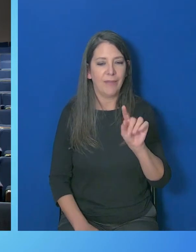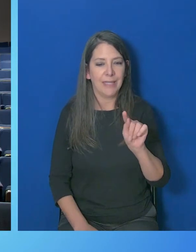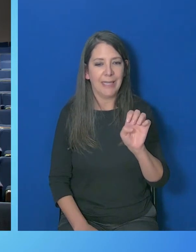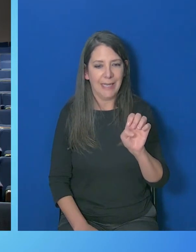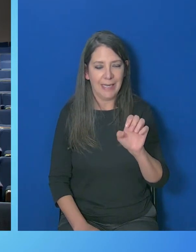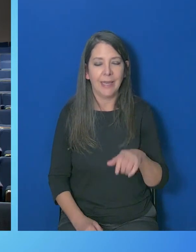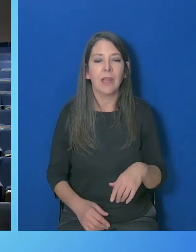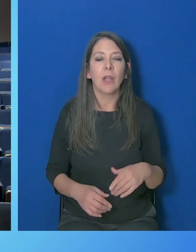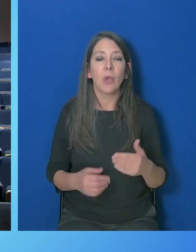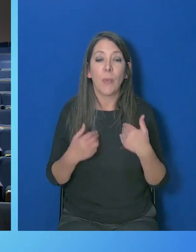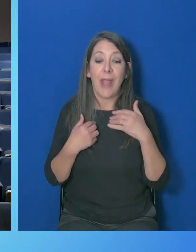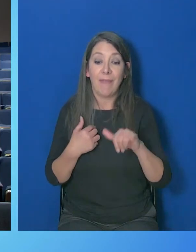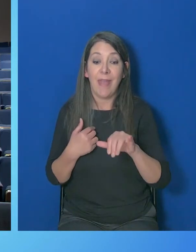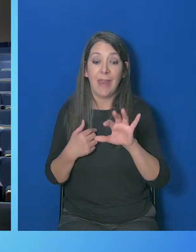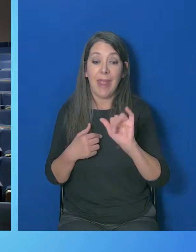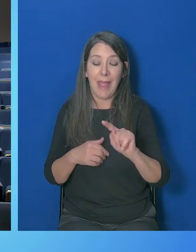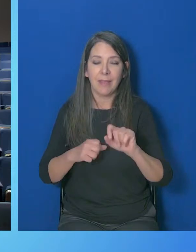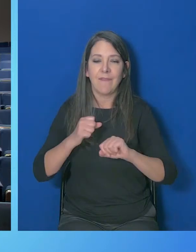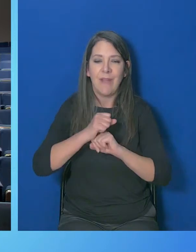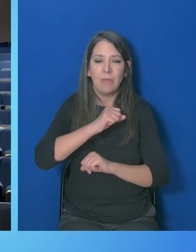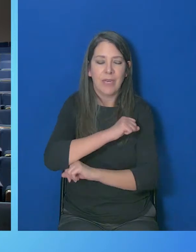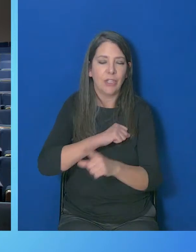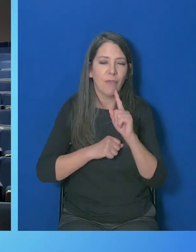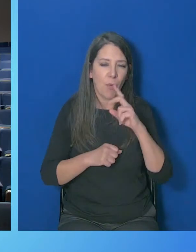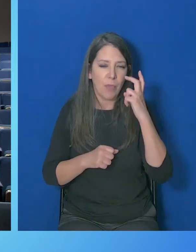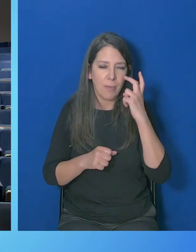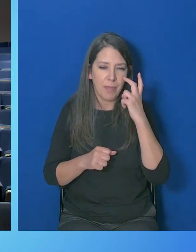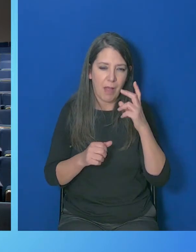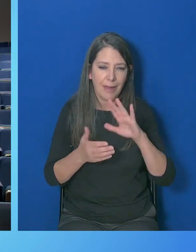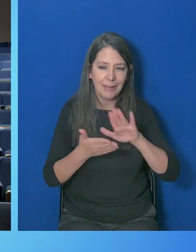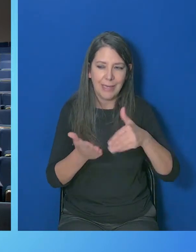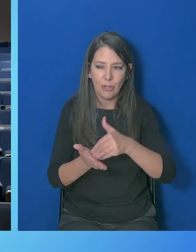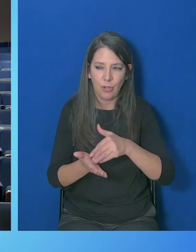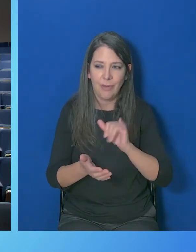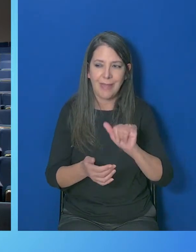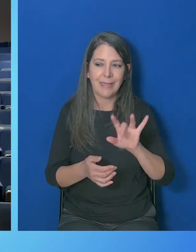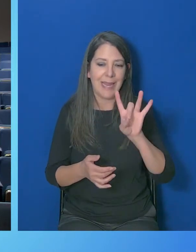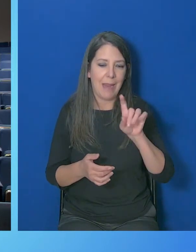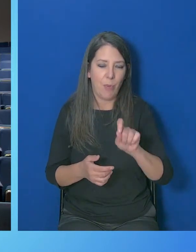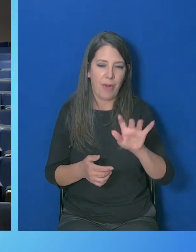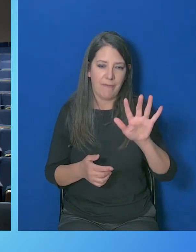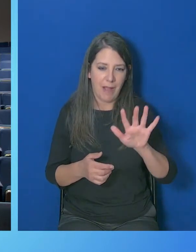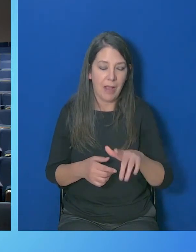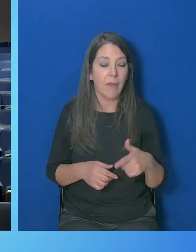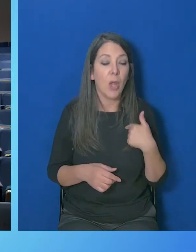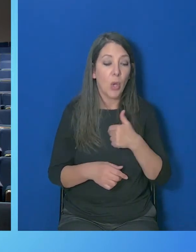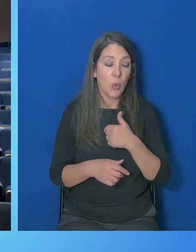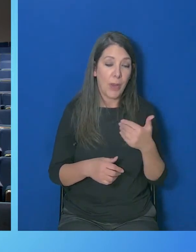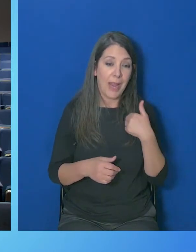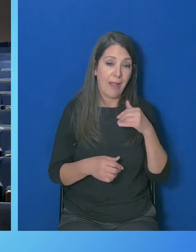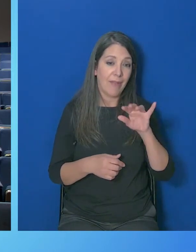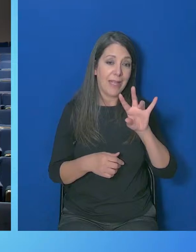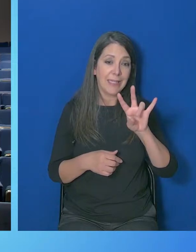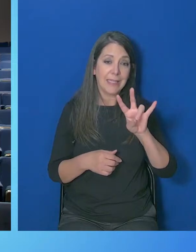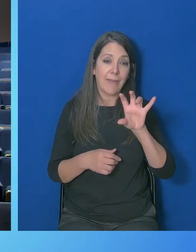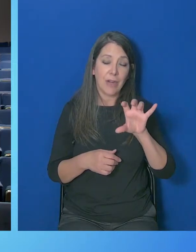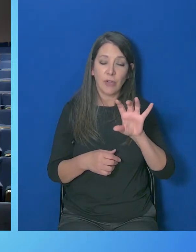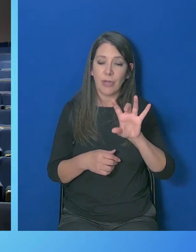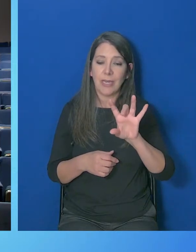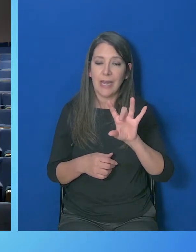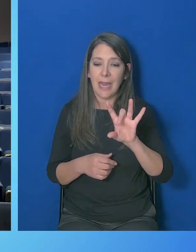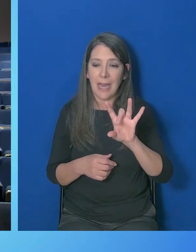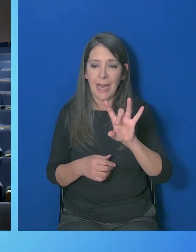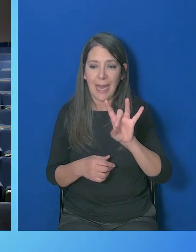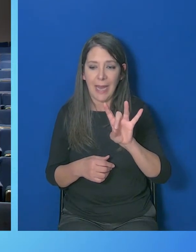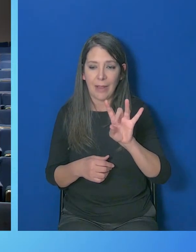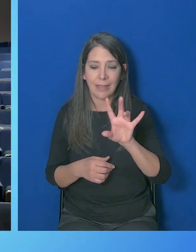full-time equivalent at Foundation for Blind Children. At that time, we employed 733 staff.